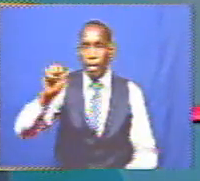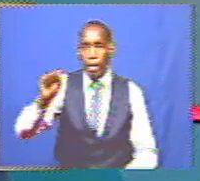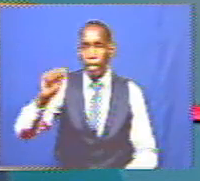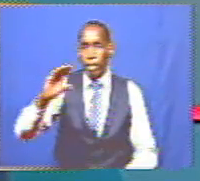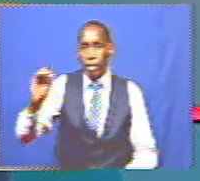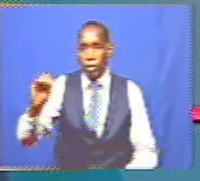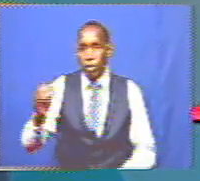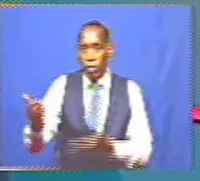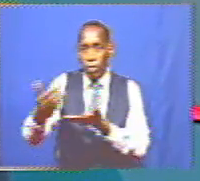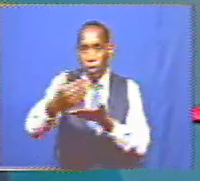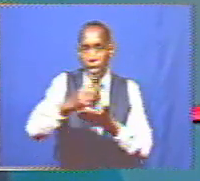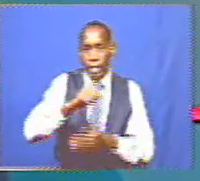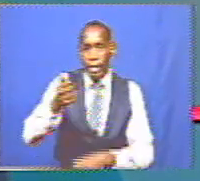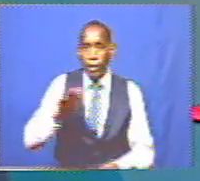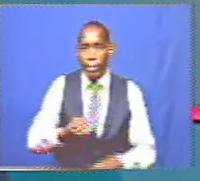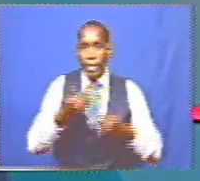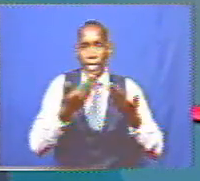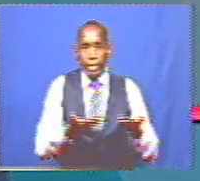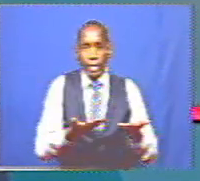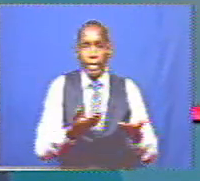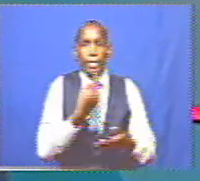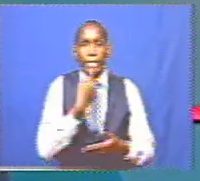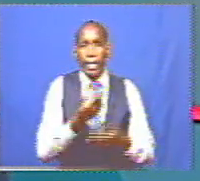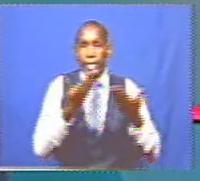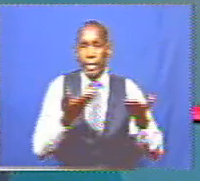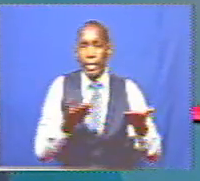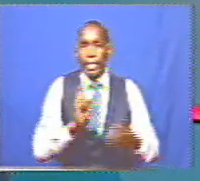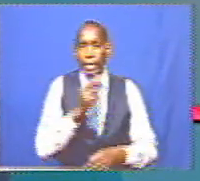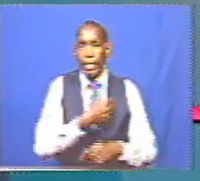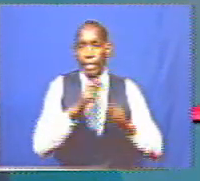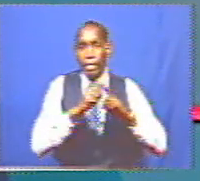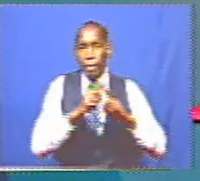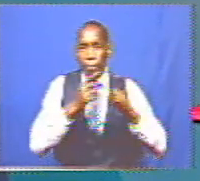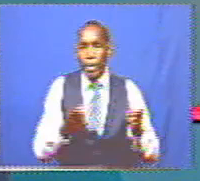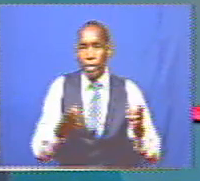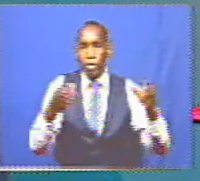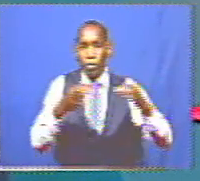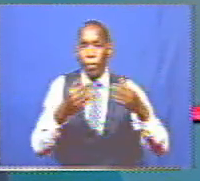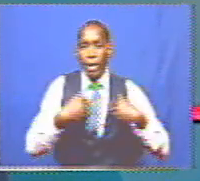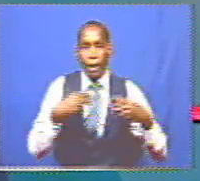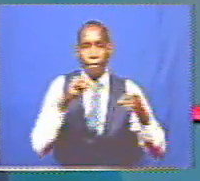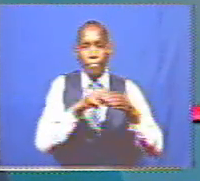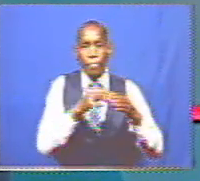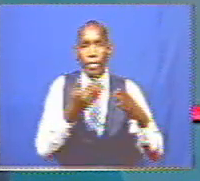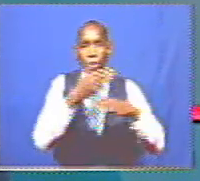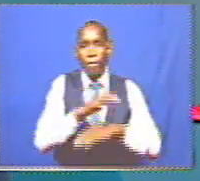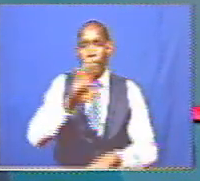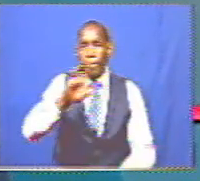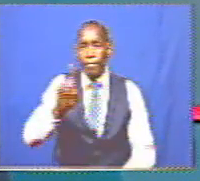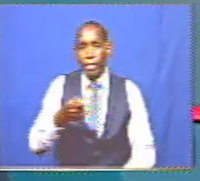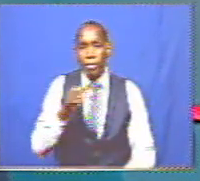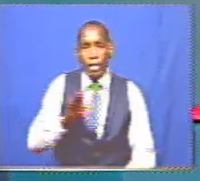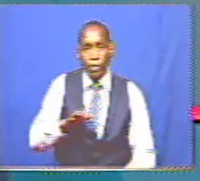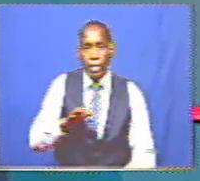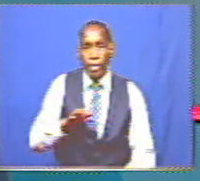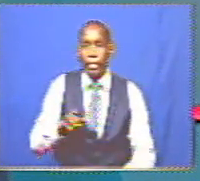other women. Right now she'll be telling us, but as far as I'm concerned, the circle has a membership of over 5,000 women.